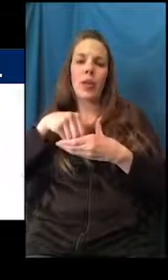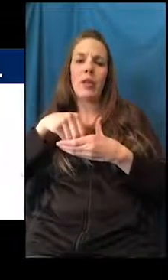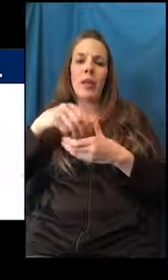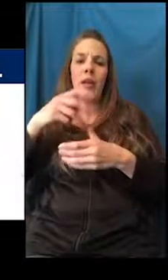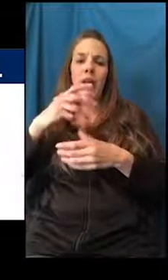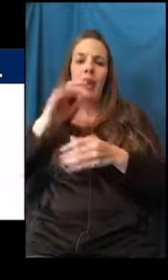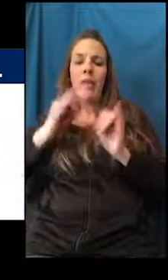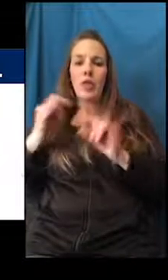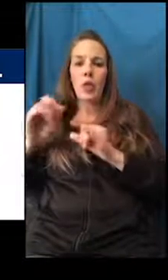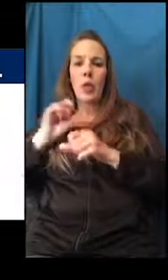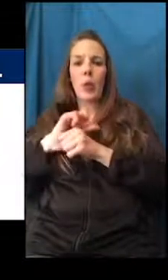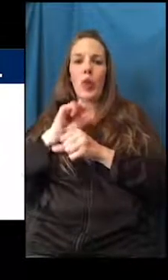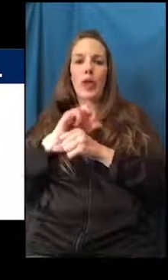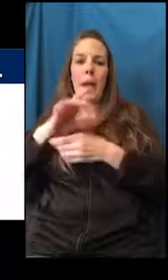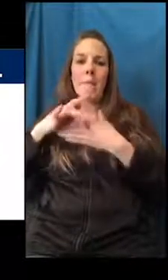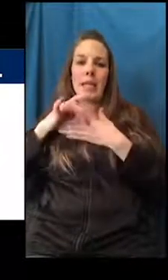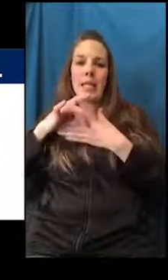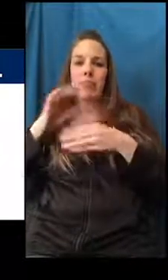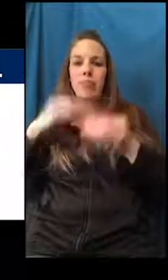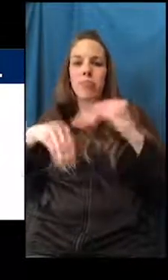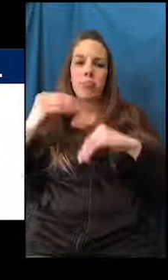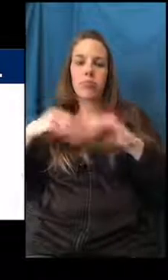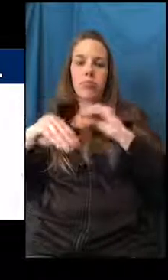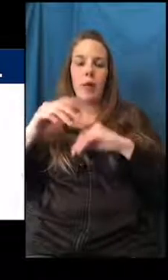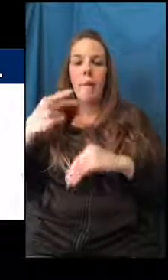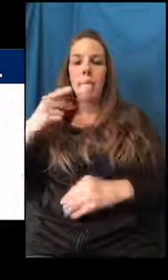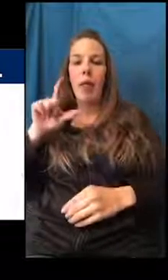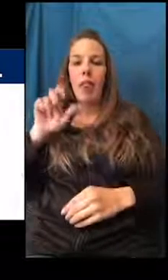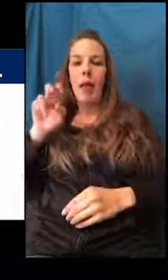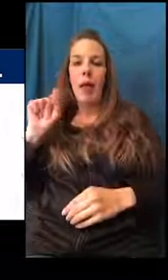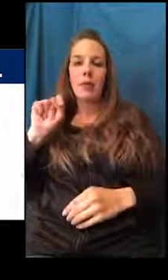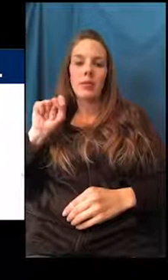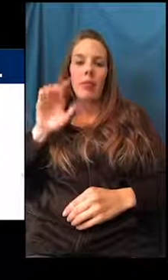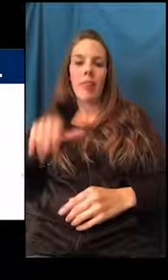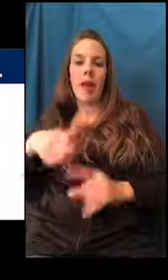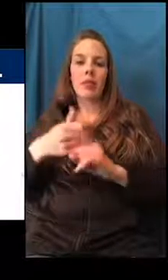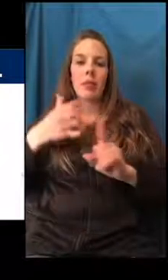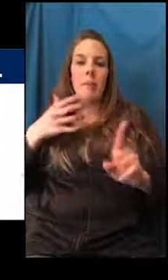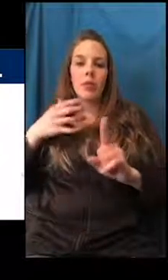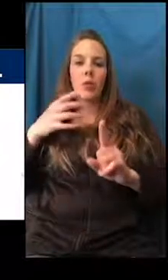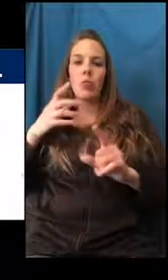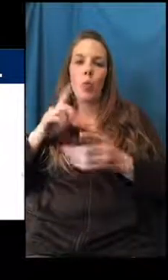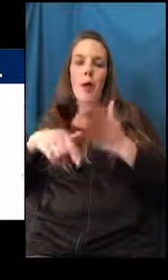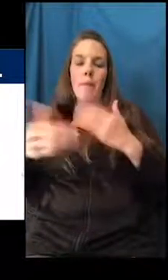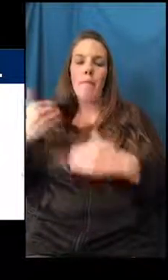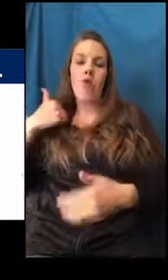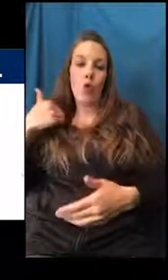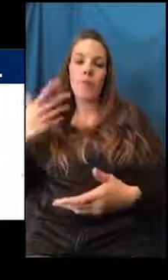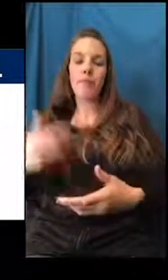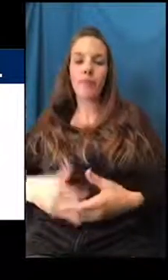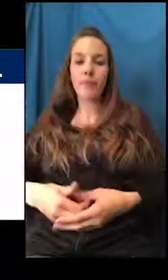meat packing plants. That is an expansion of what it was previously.